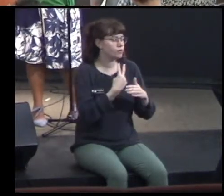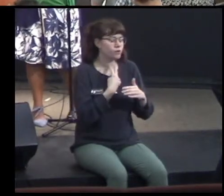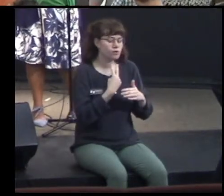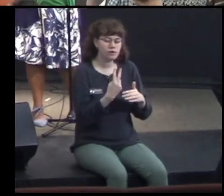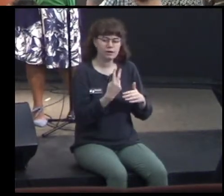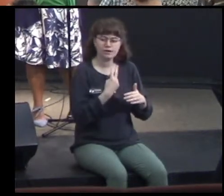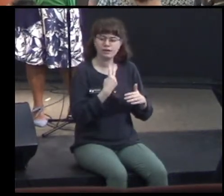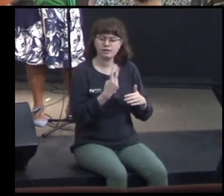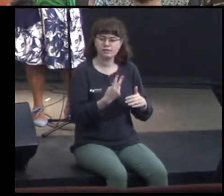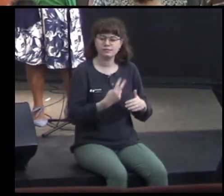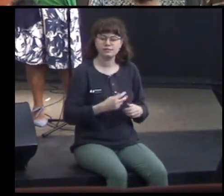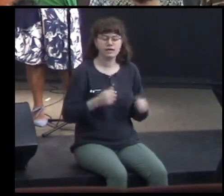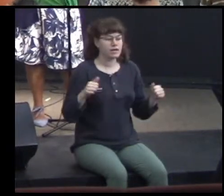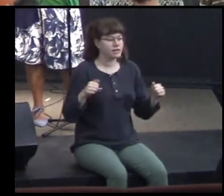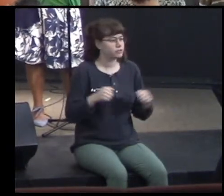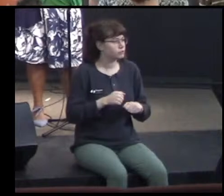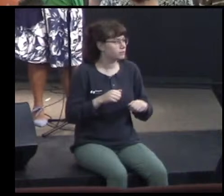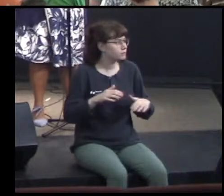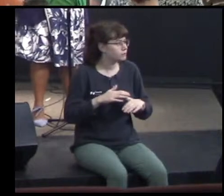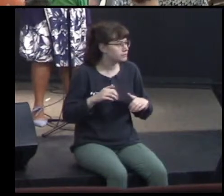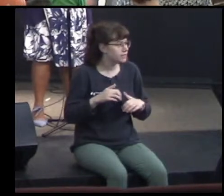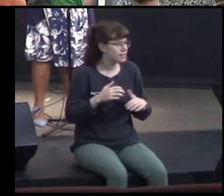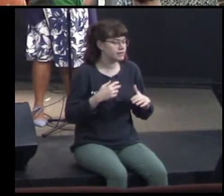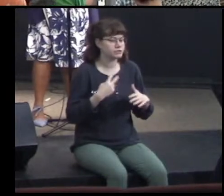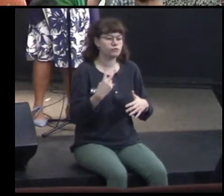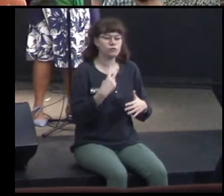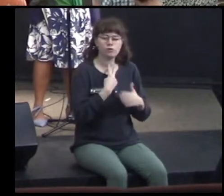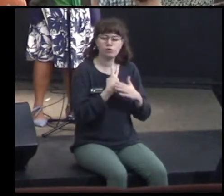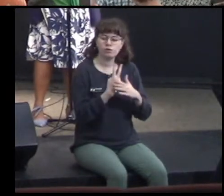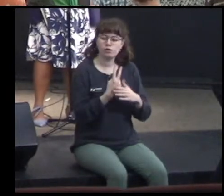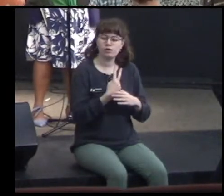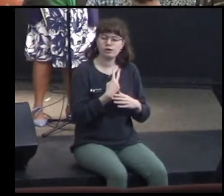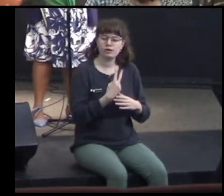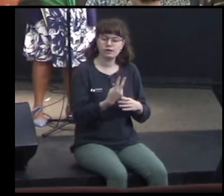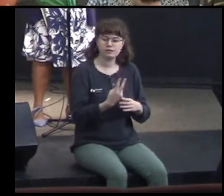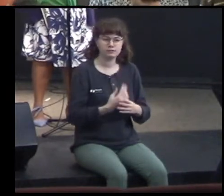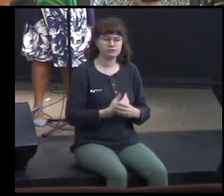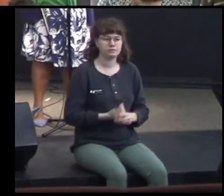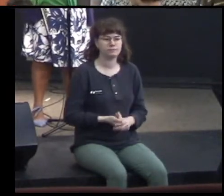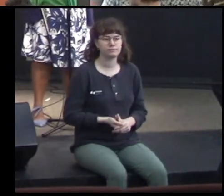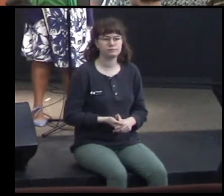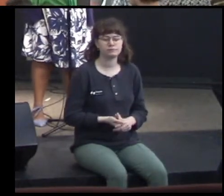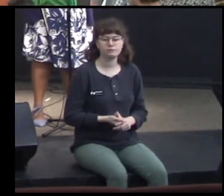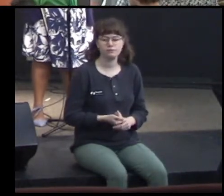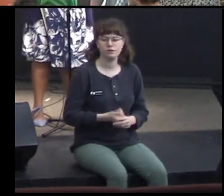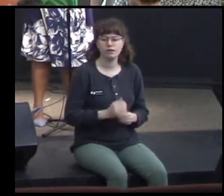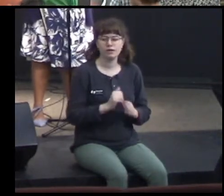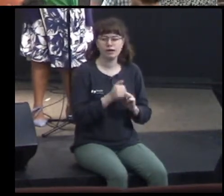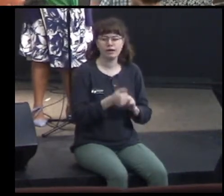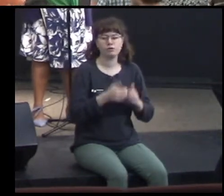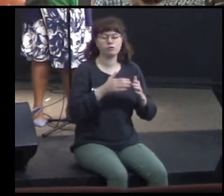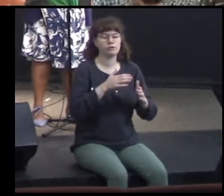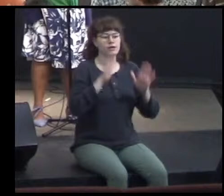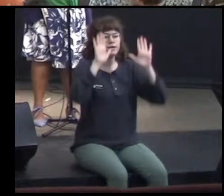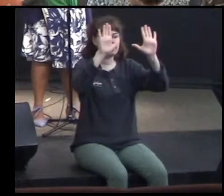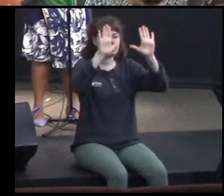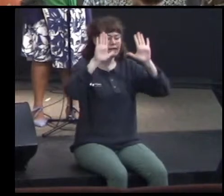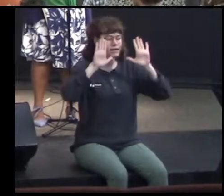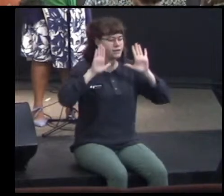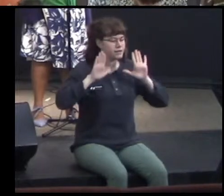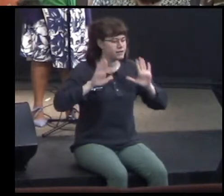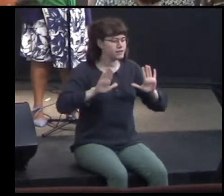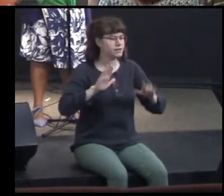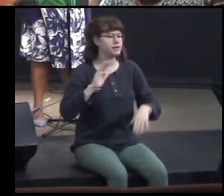his voice. And trembles at his voice. See how great. How